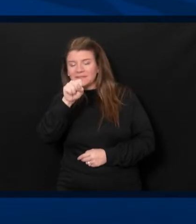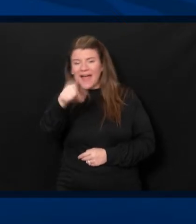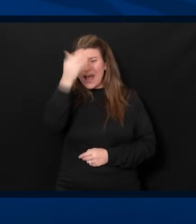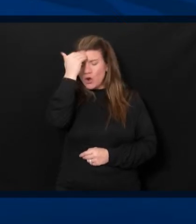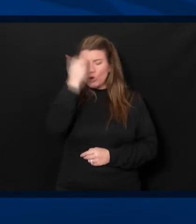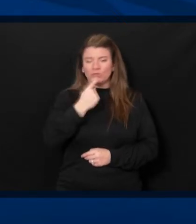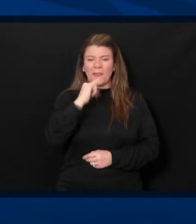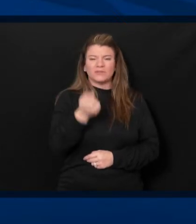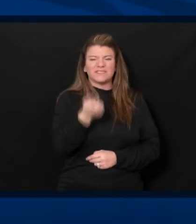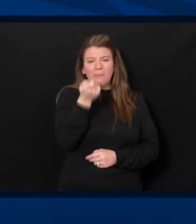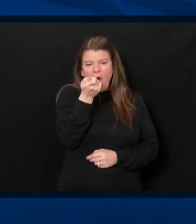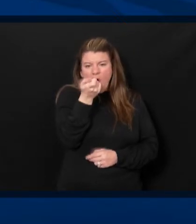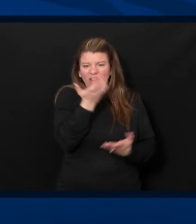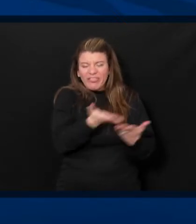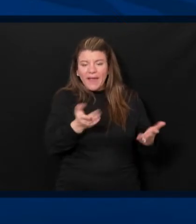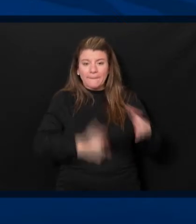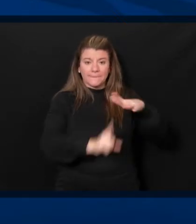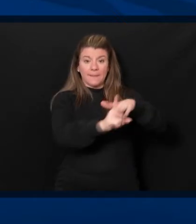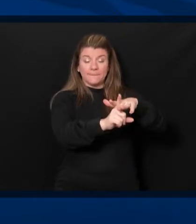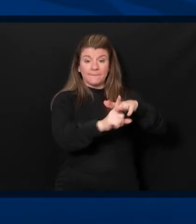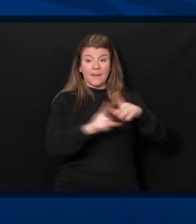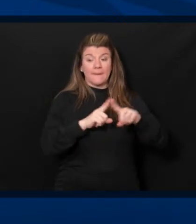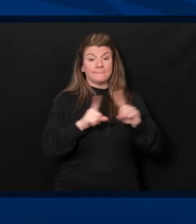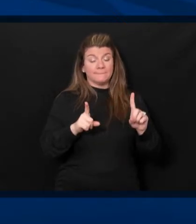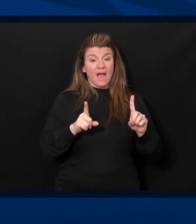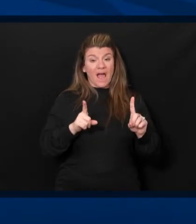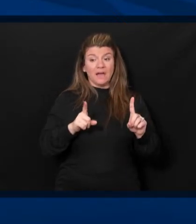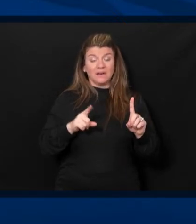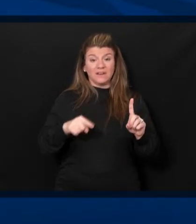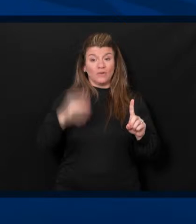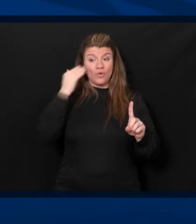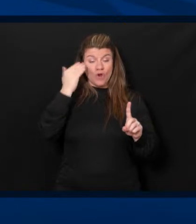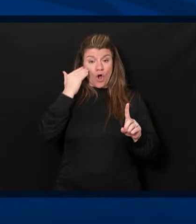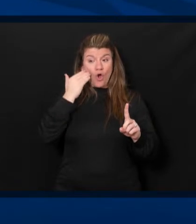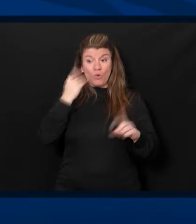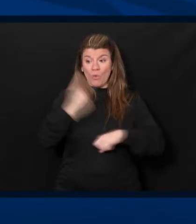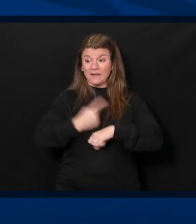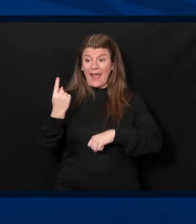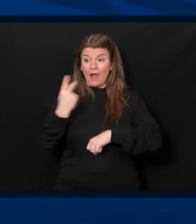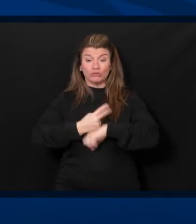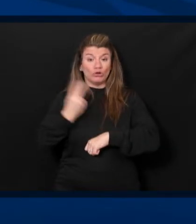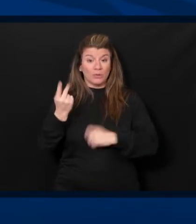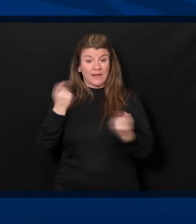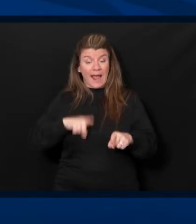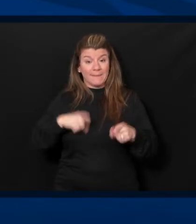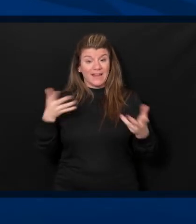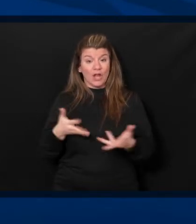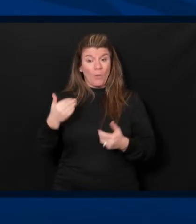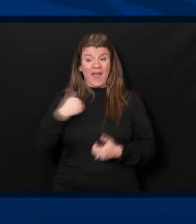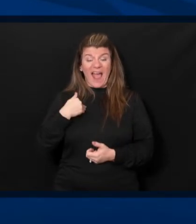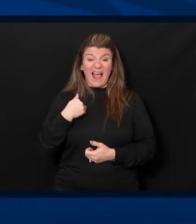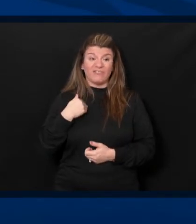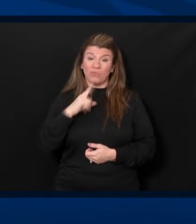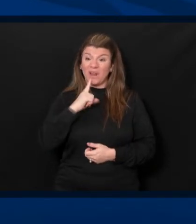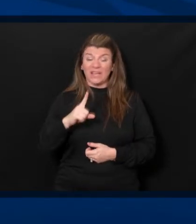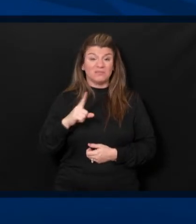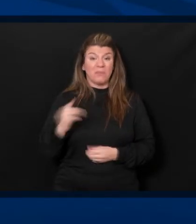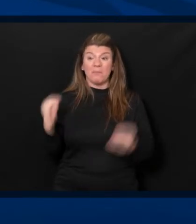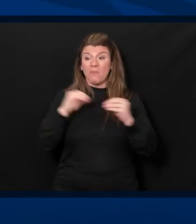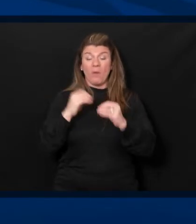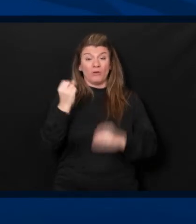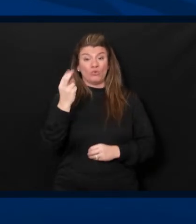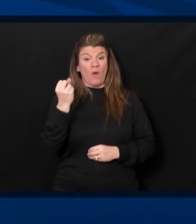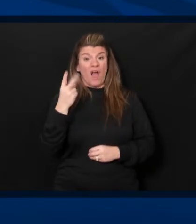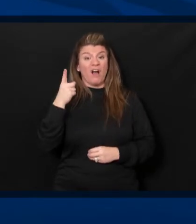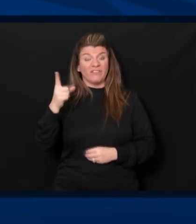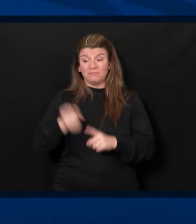small glitch. Here at our station alone, just in the last day or two, we've had half dozen people or more who've been affected